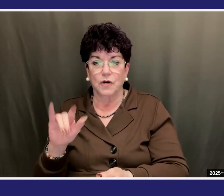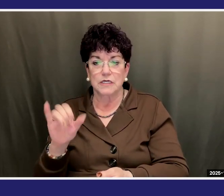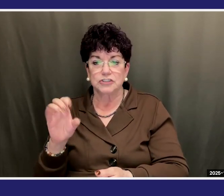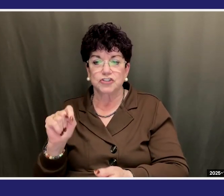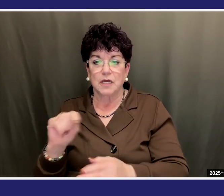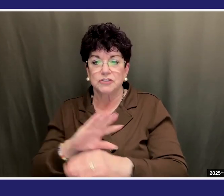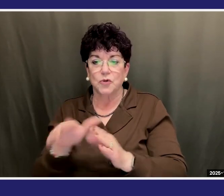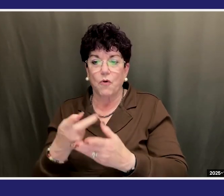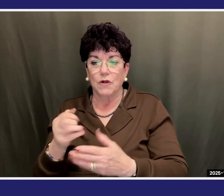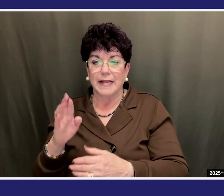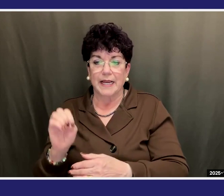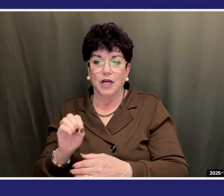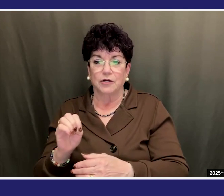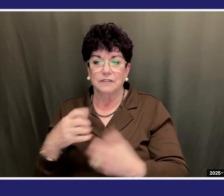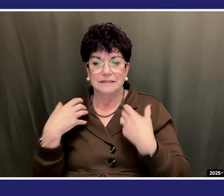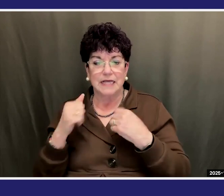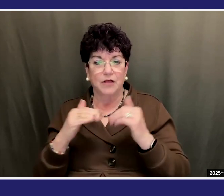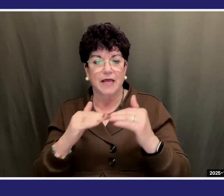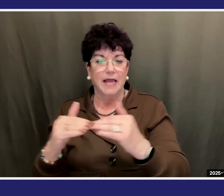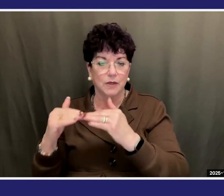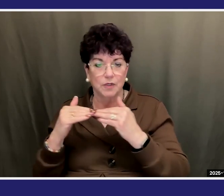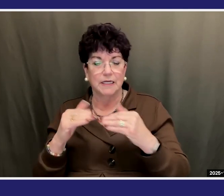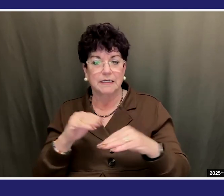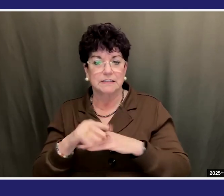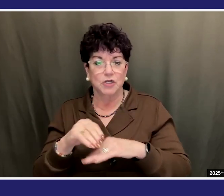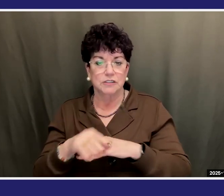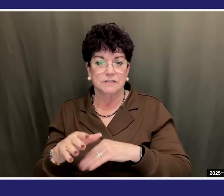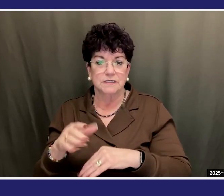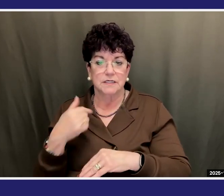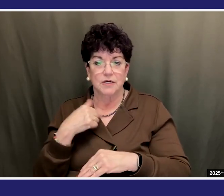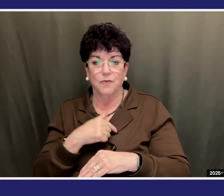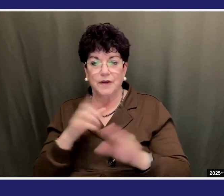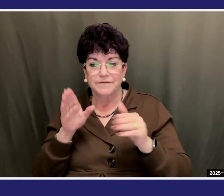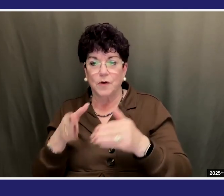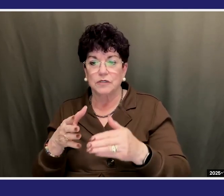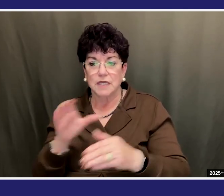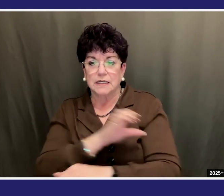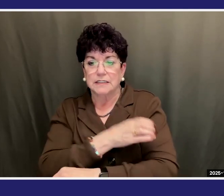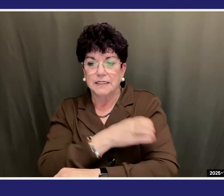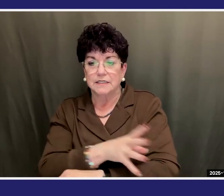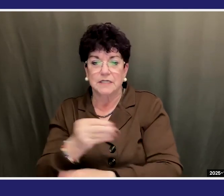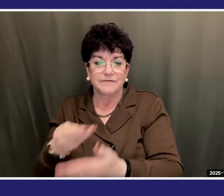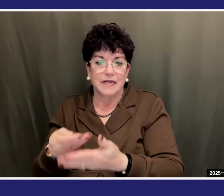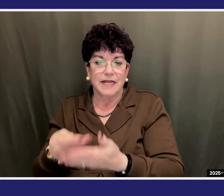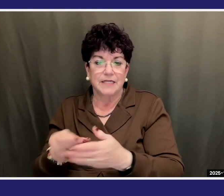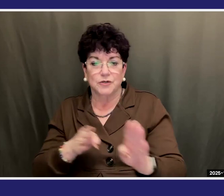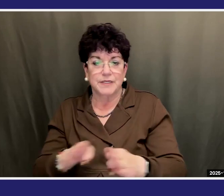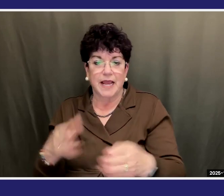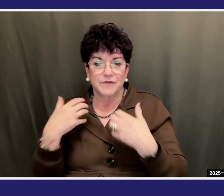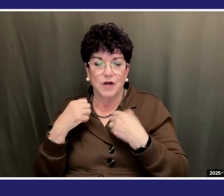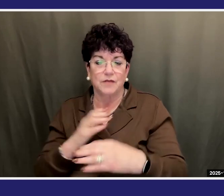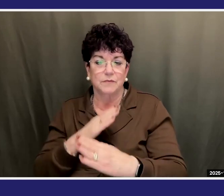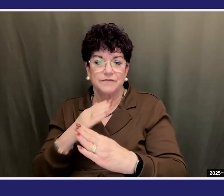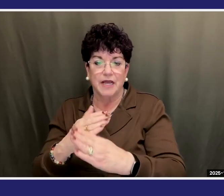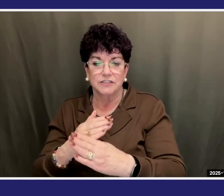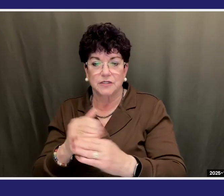consultancy. Our firm specializes in integrating both clinically and financially behavioral health prevention through early intervention